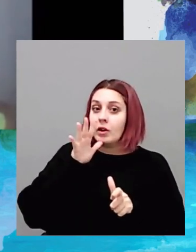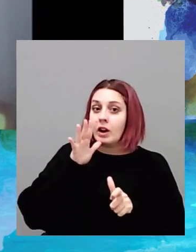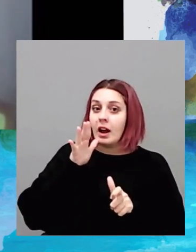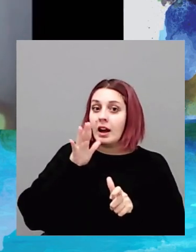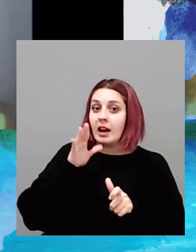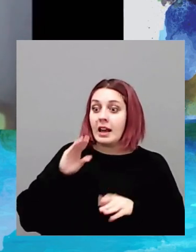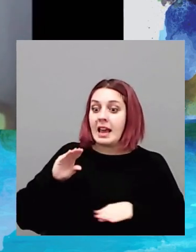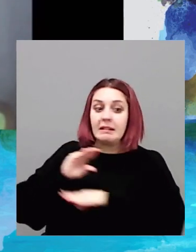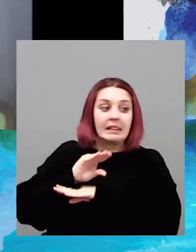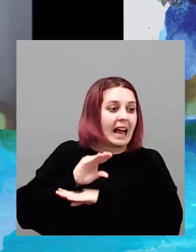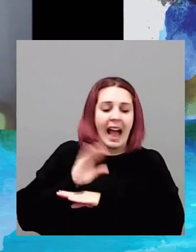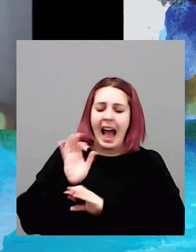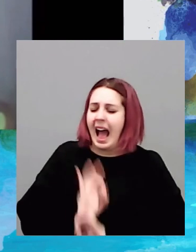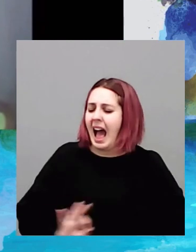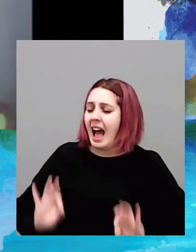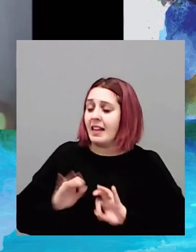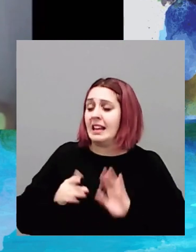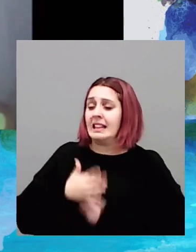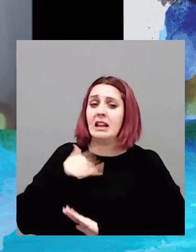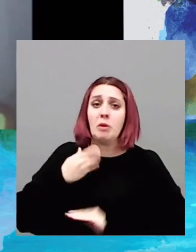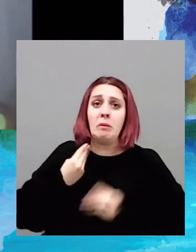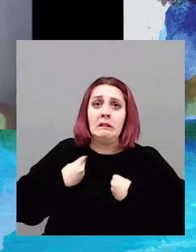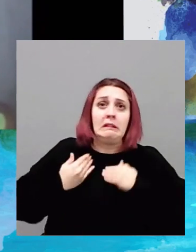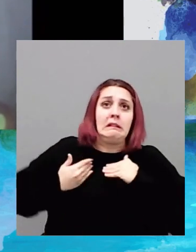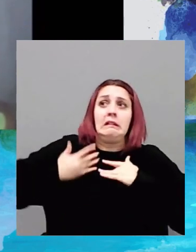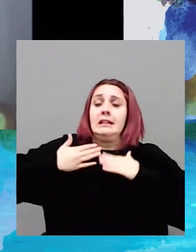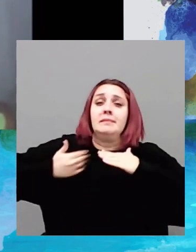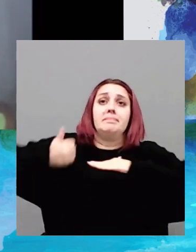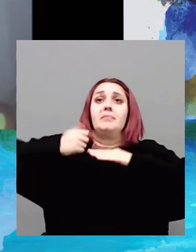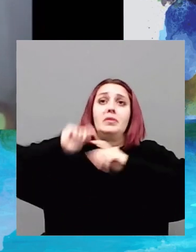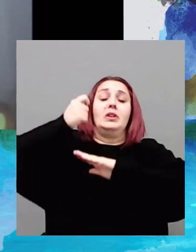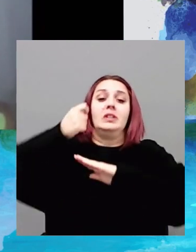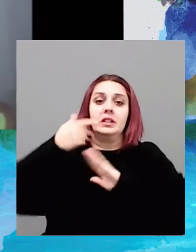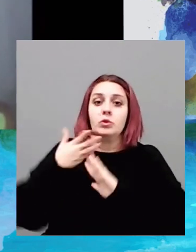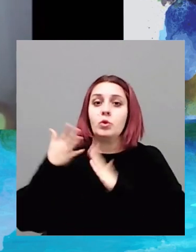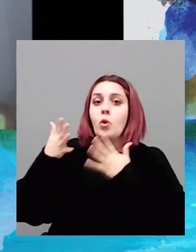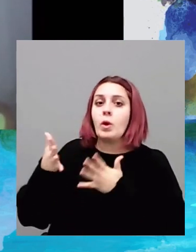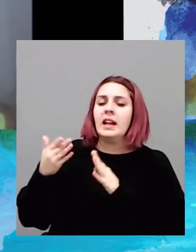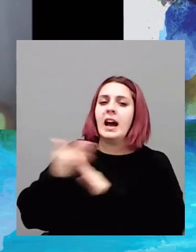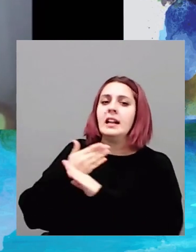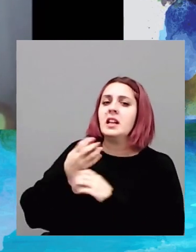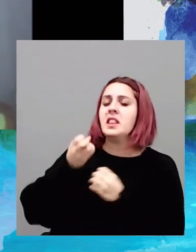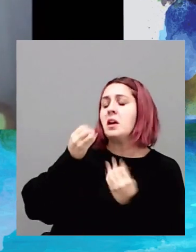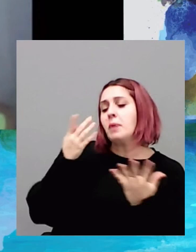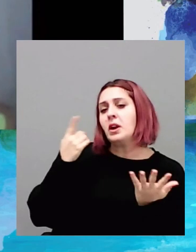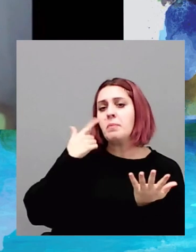So right now, this tourism sector is not thinking about investing, they're thinking about surviving.